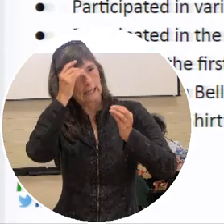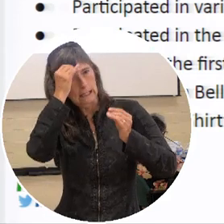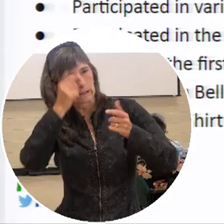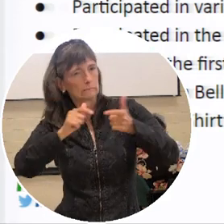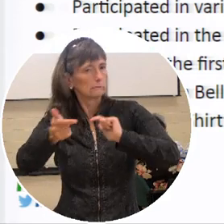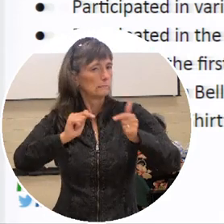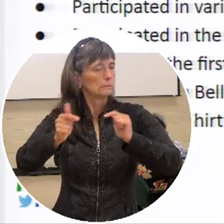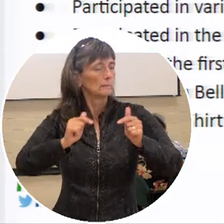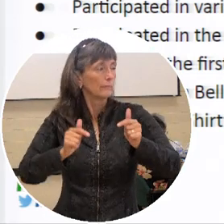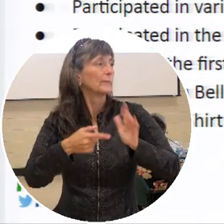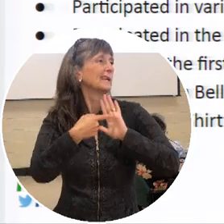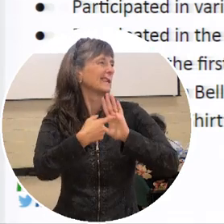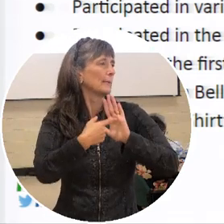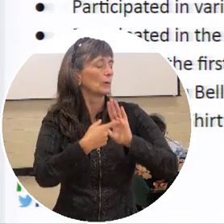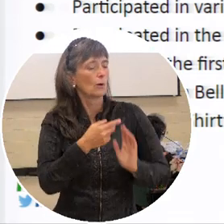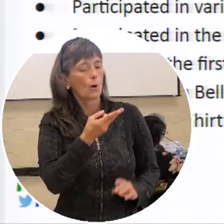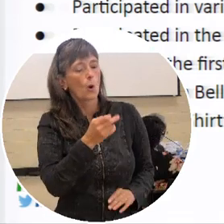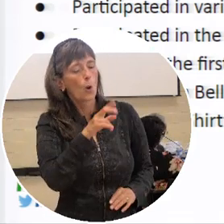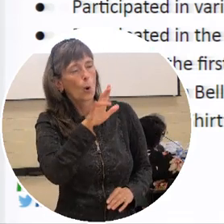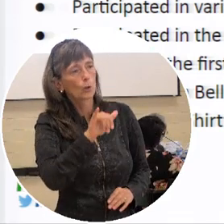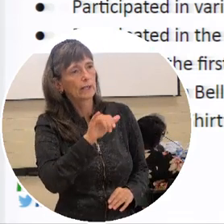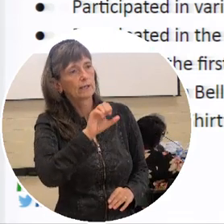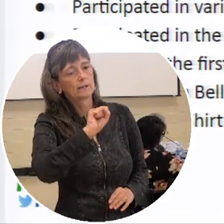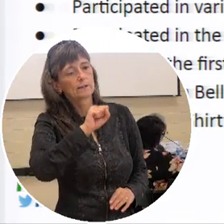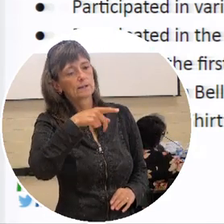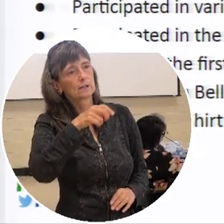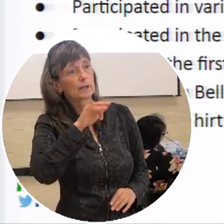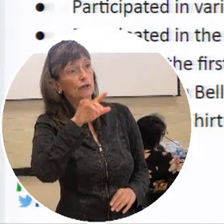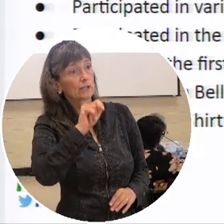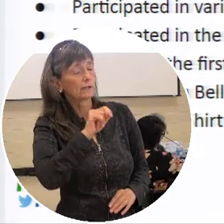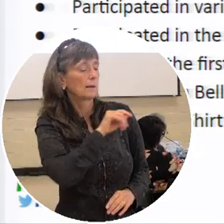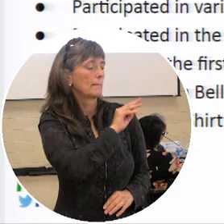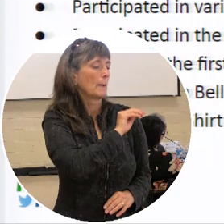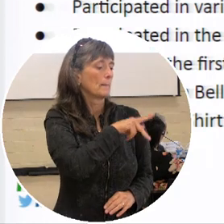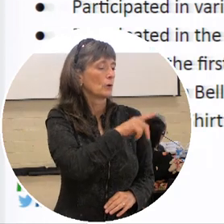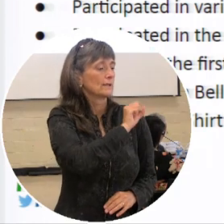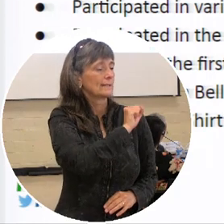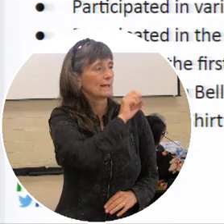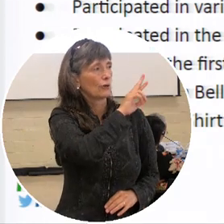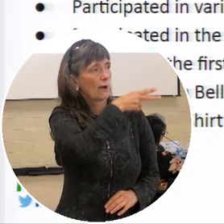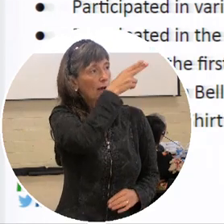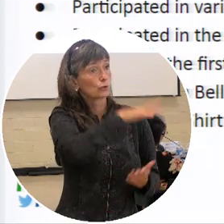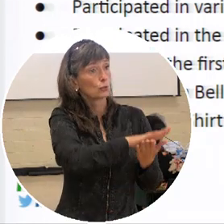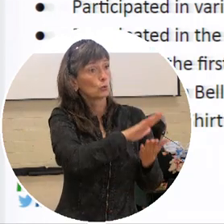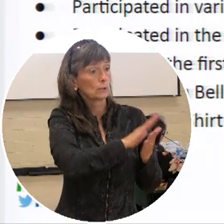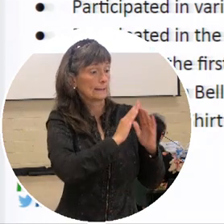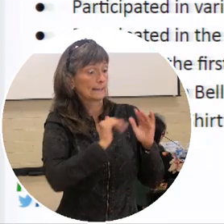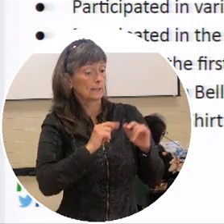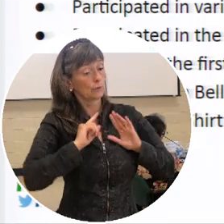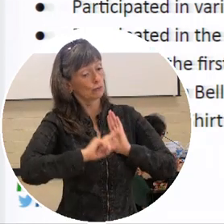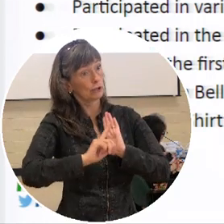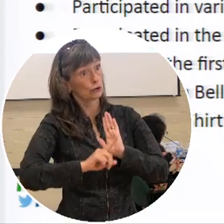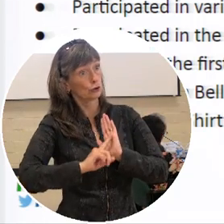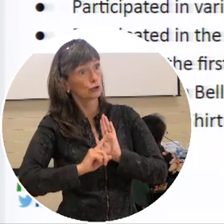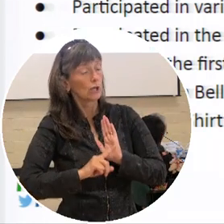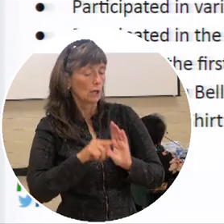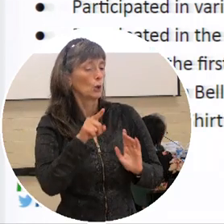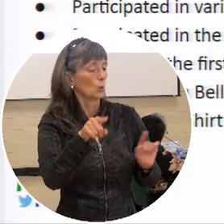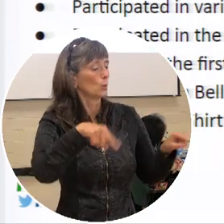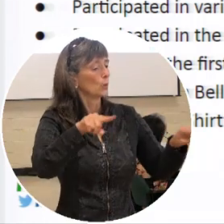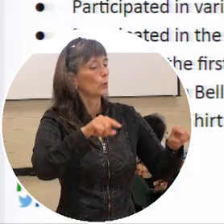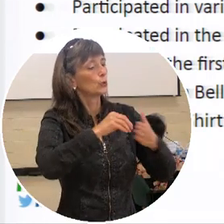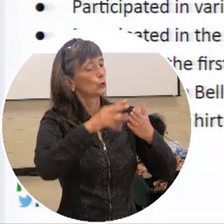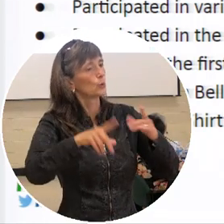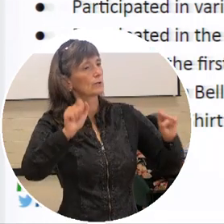Example, we used it in the Holy Spirit Mount Perot Senior High system study and are continuing to finalize that